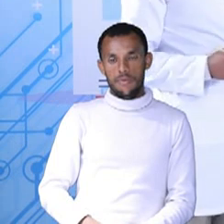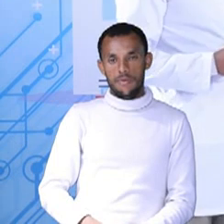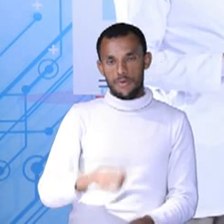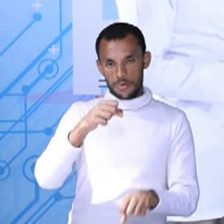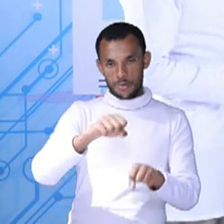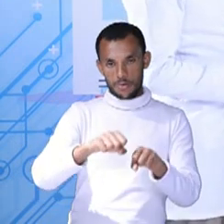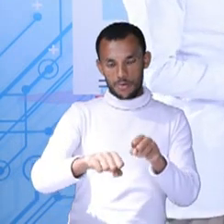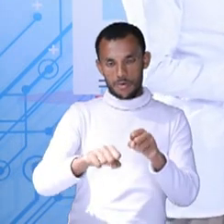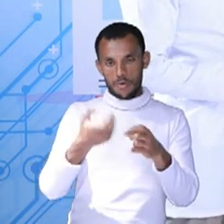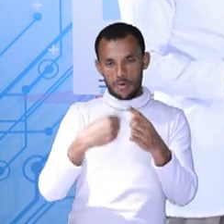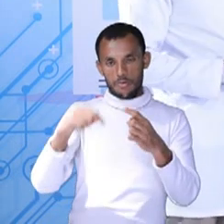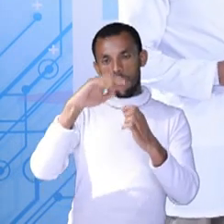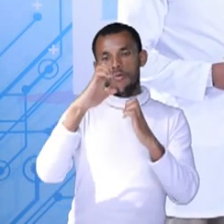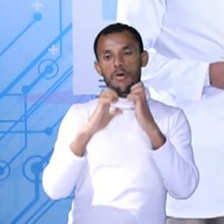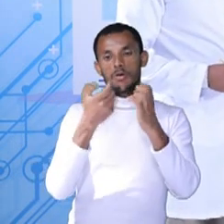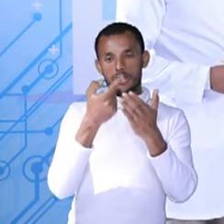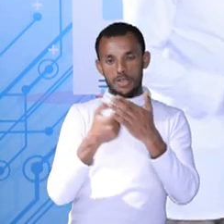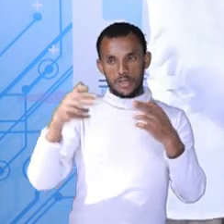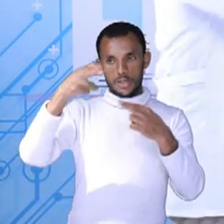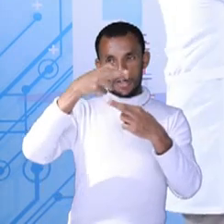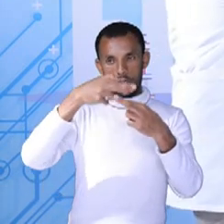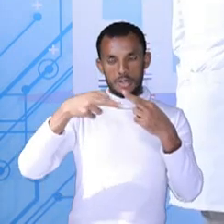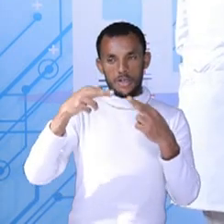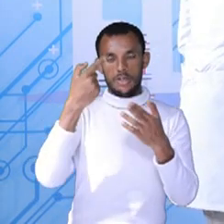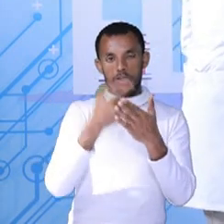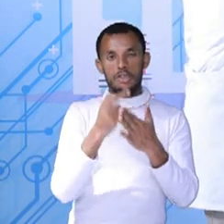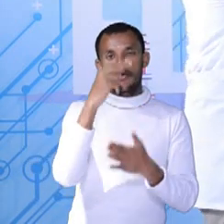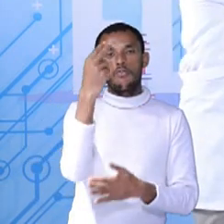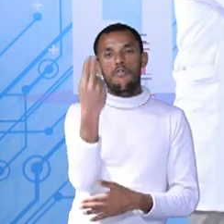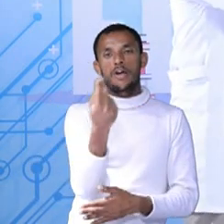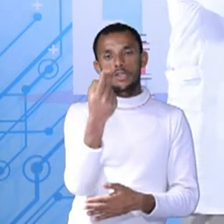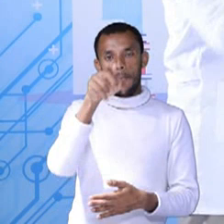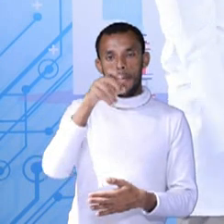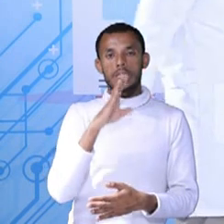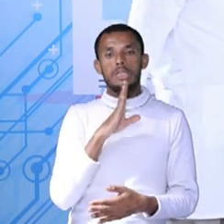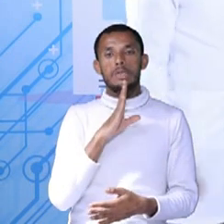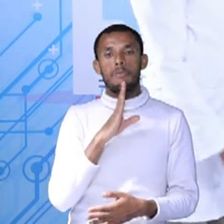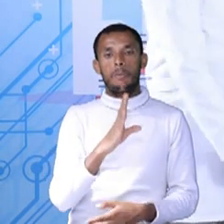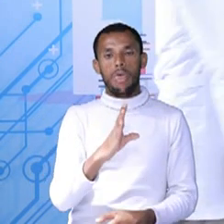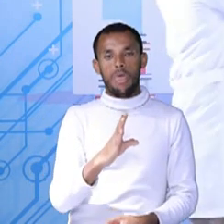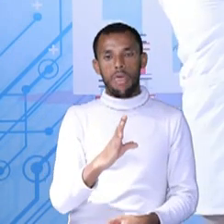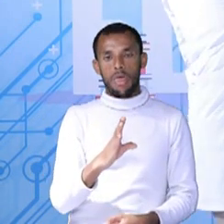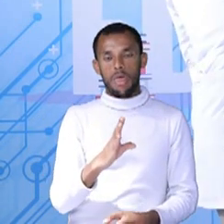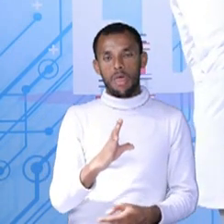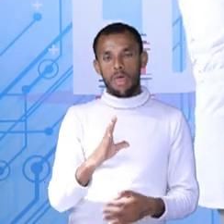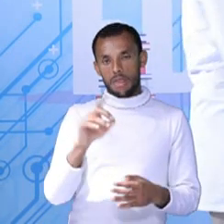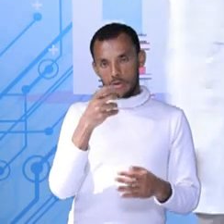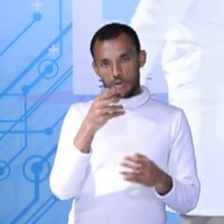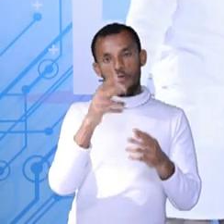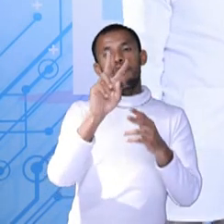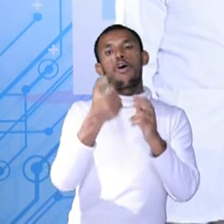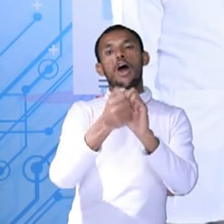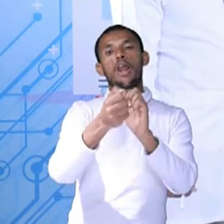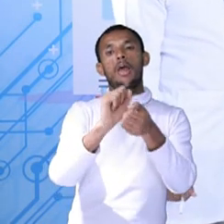So to evaluate this region, this function must be written in terms of